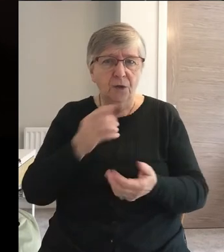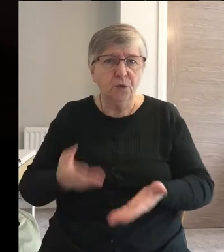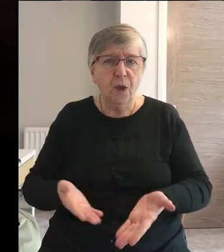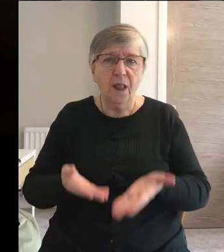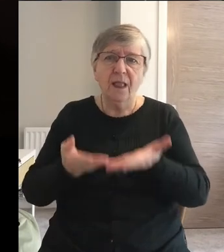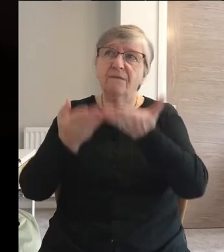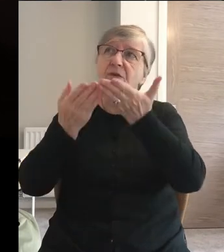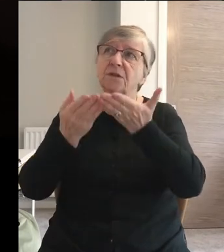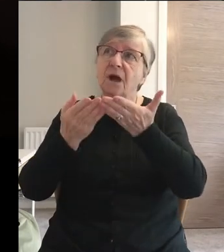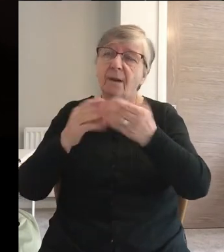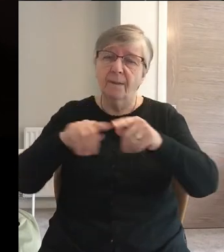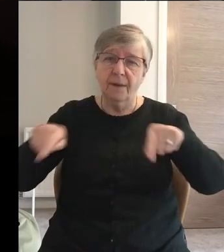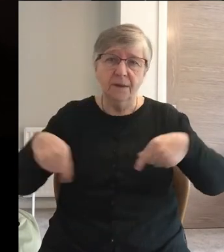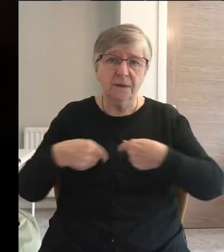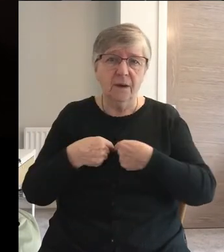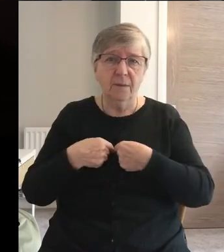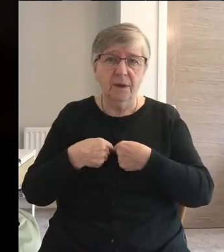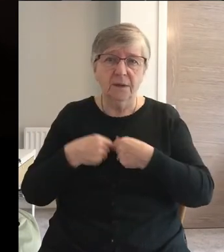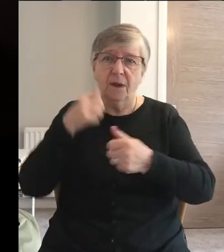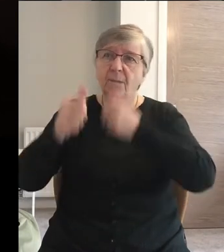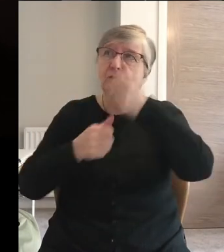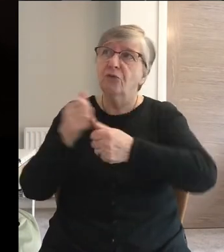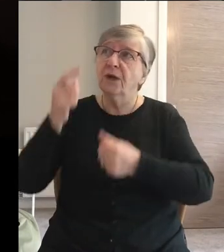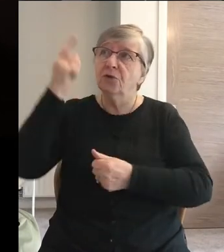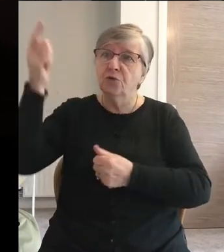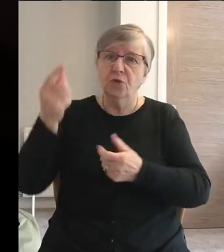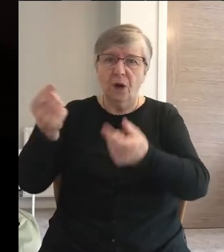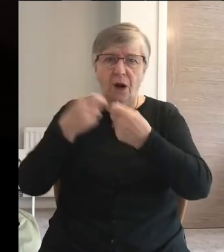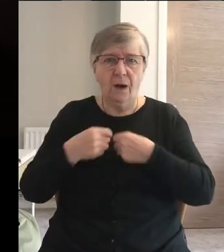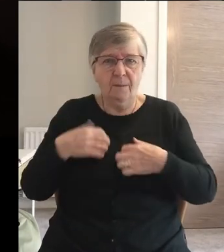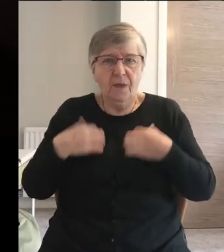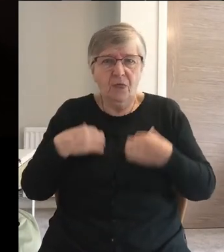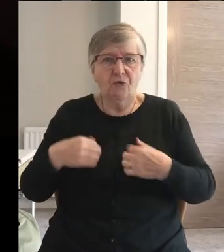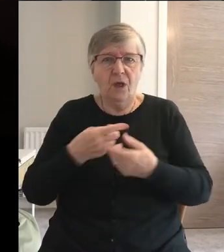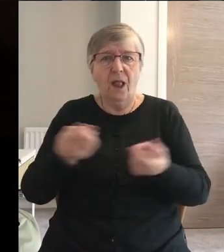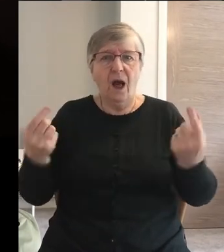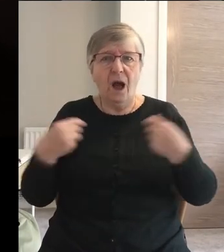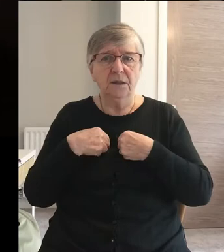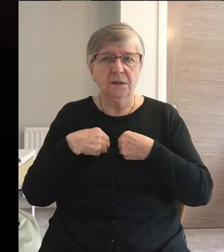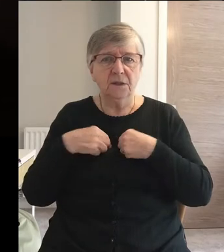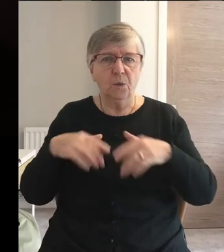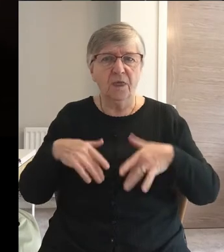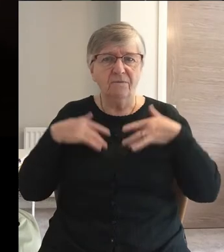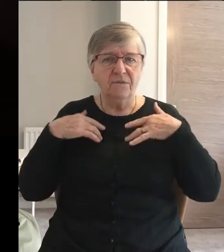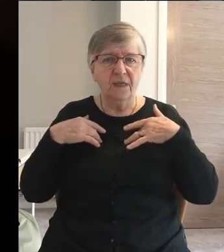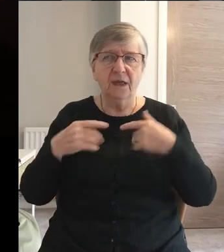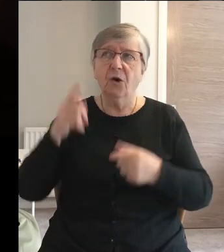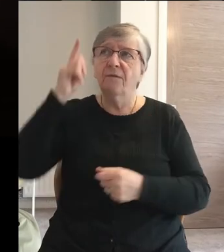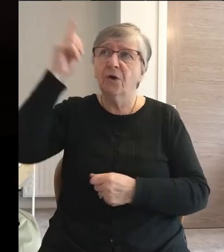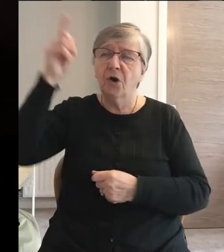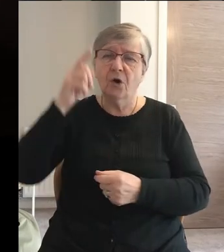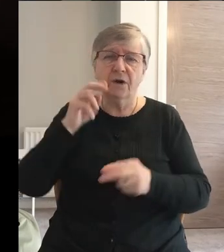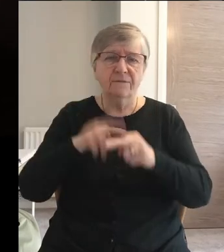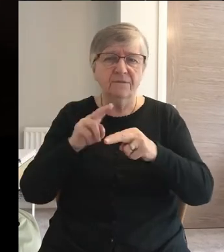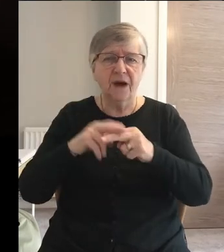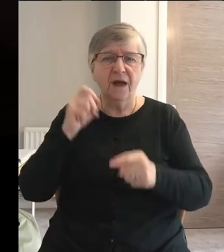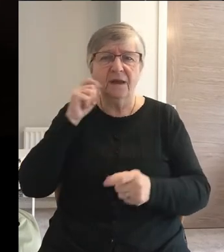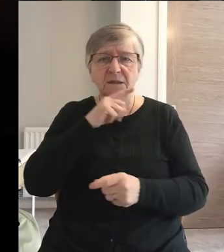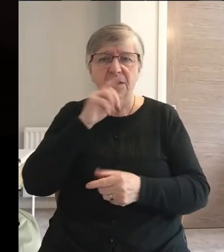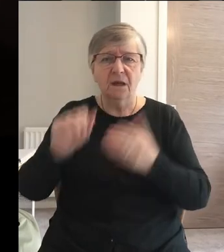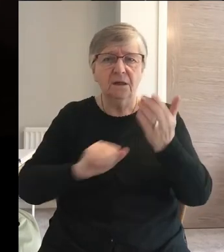you. So come and fill and thrill us with a sense of our God, Father, Son, and Holy Spirit. Fill us